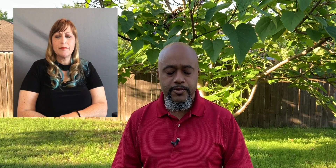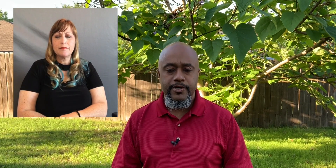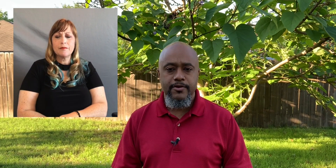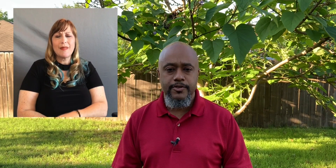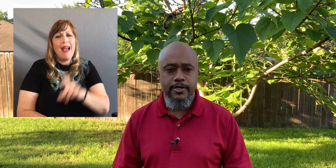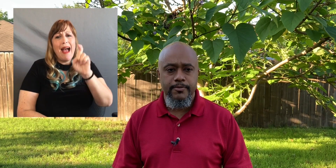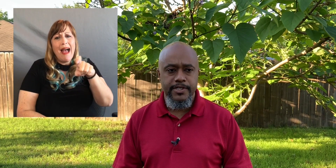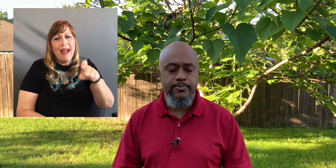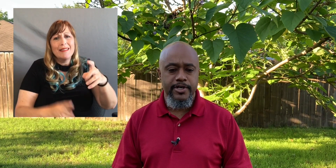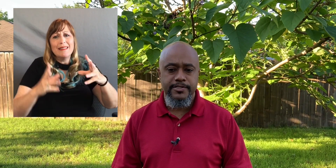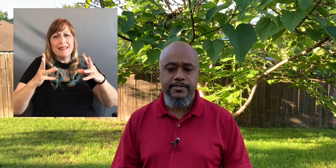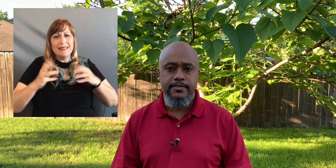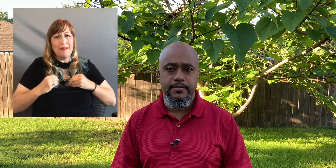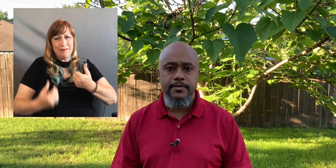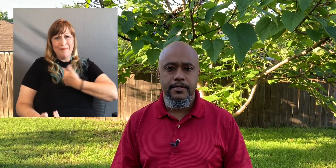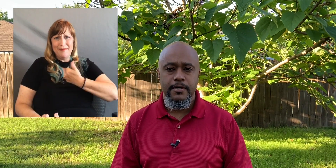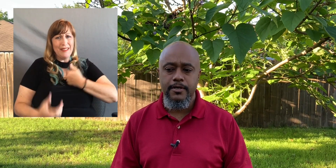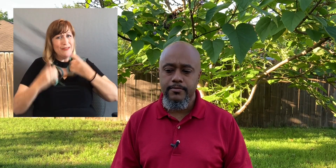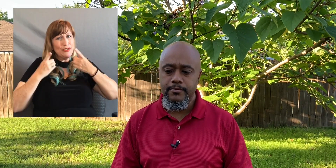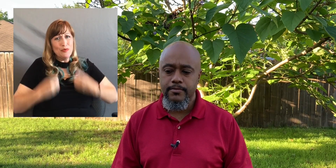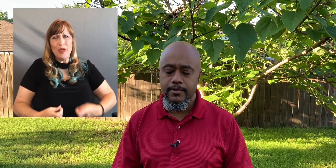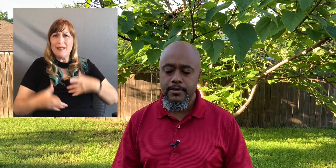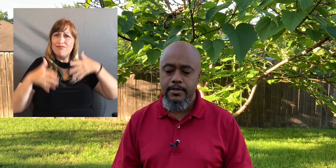I had to be okay with, being depressed,